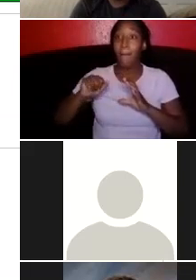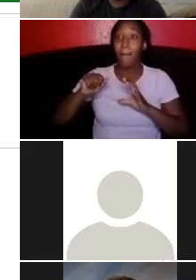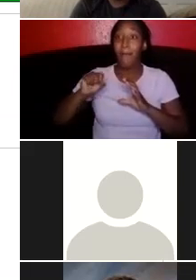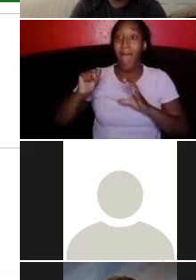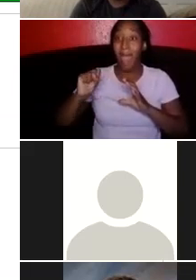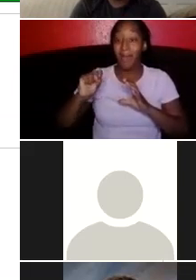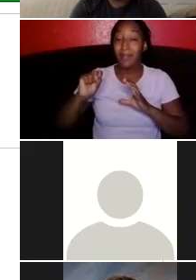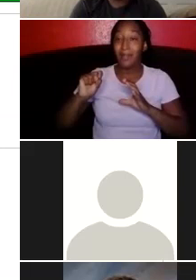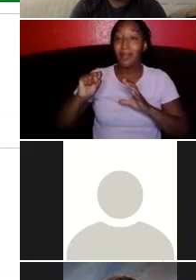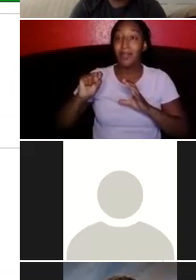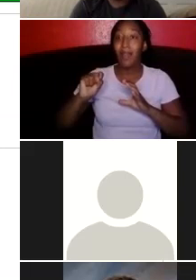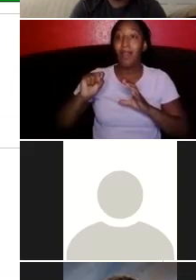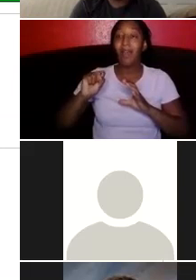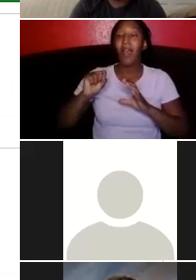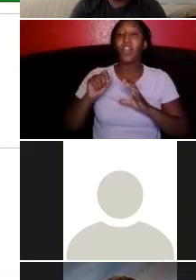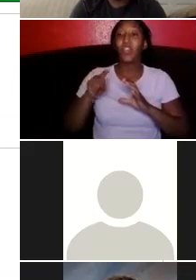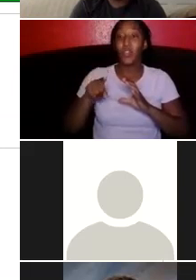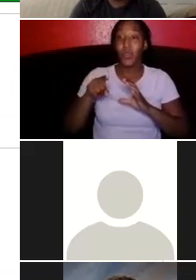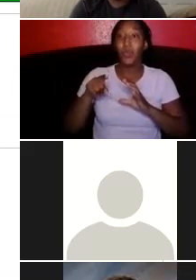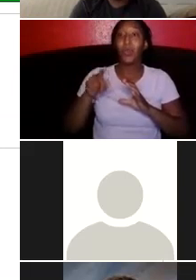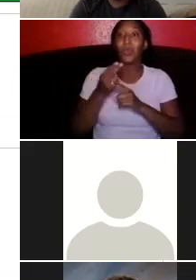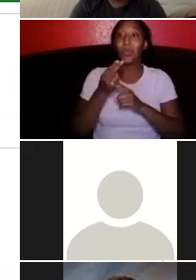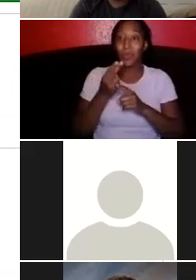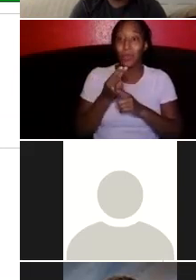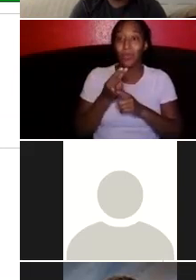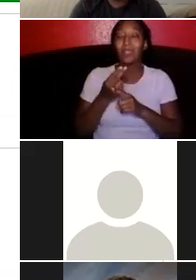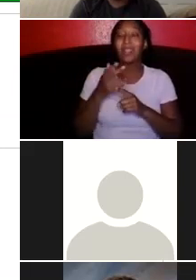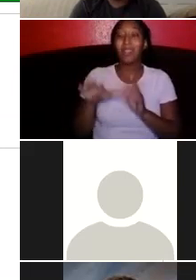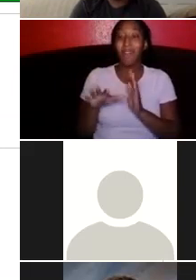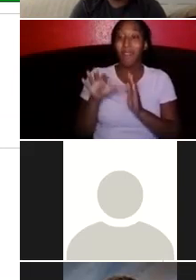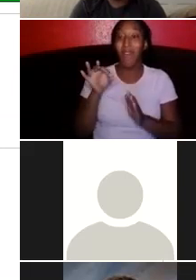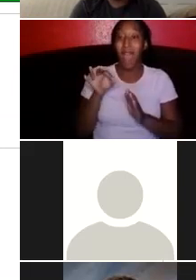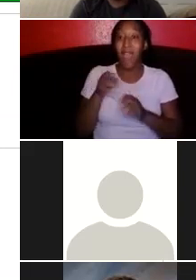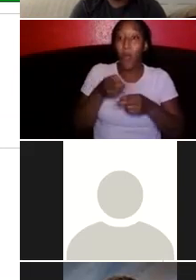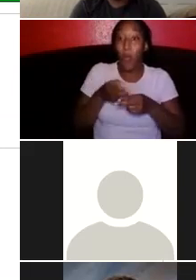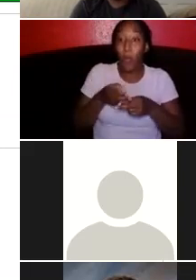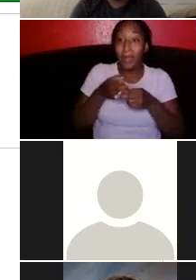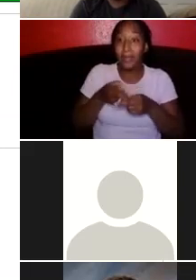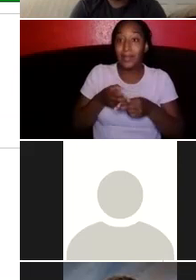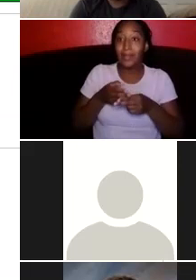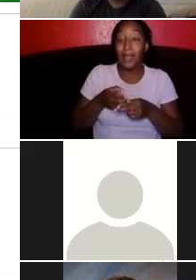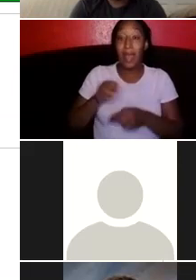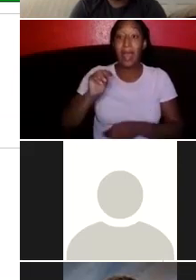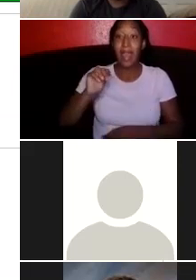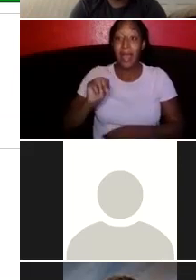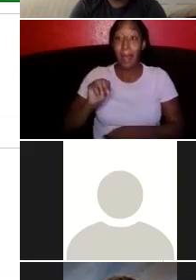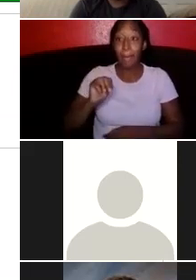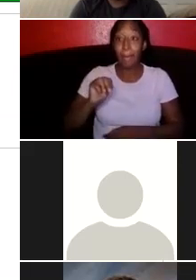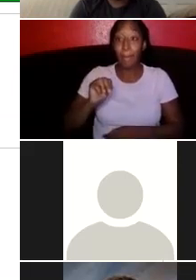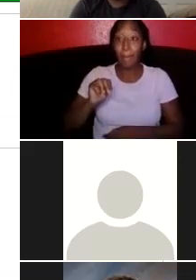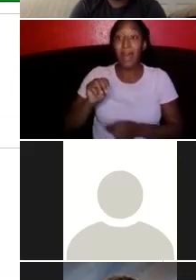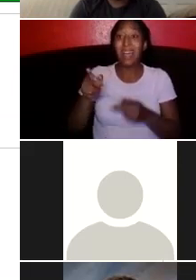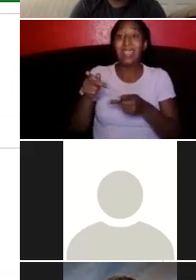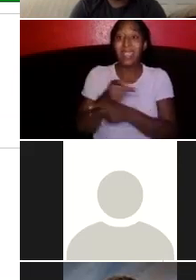the gravitational acceleration. So m times g gives us the weight of the object. So we